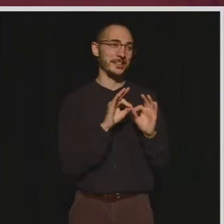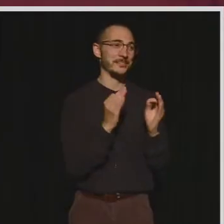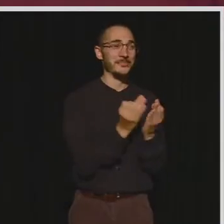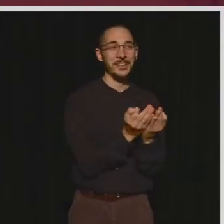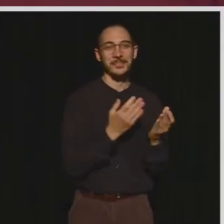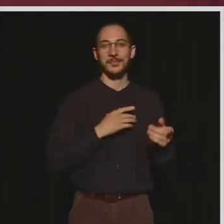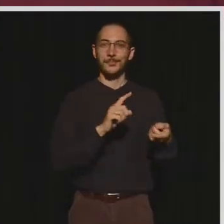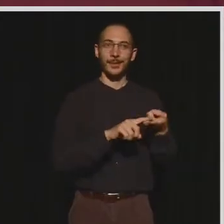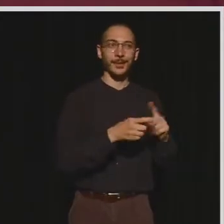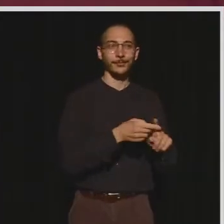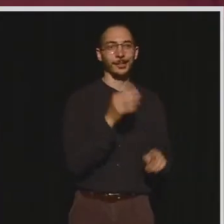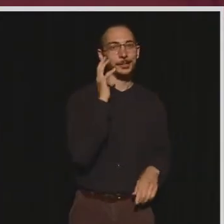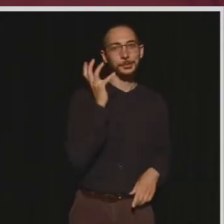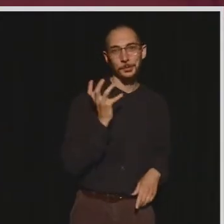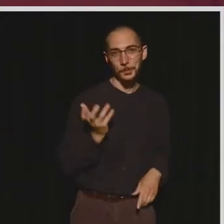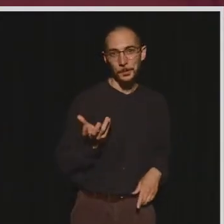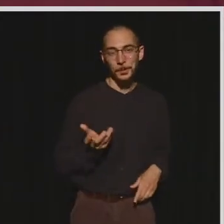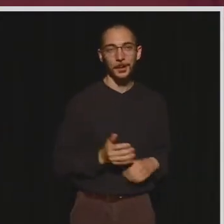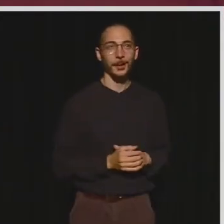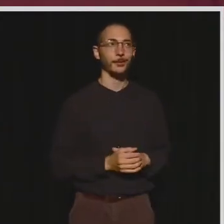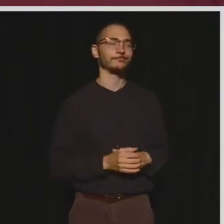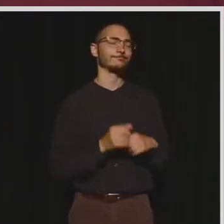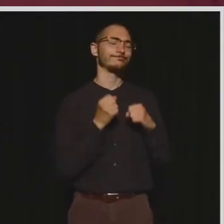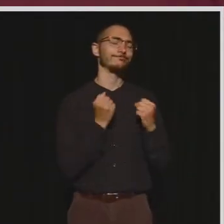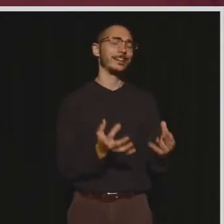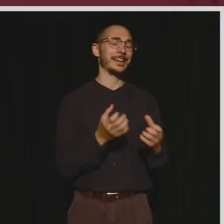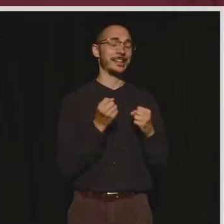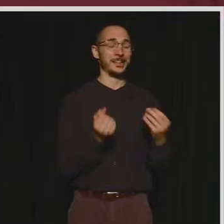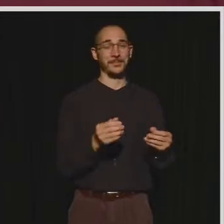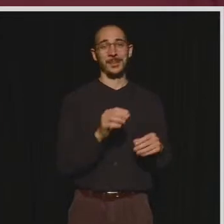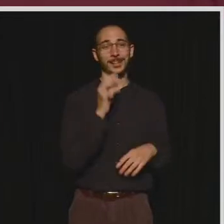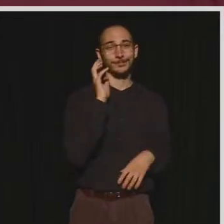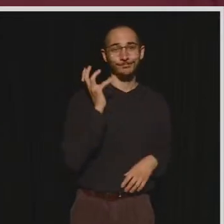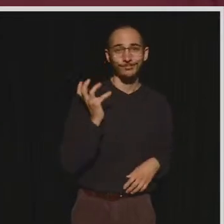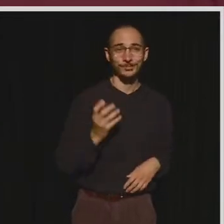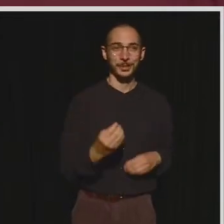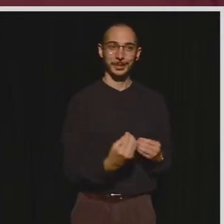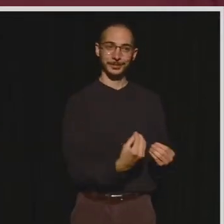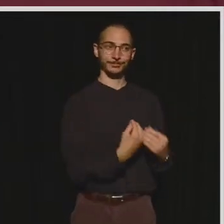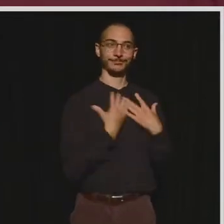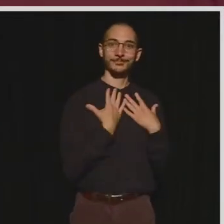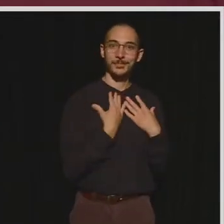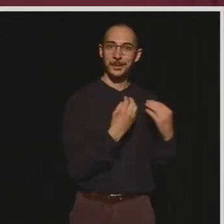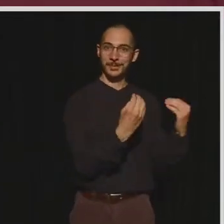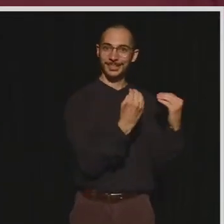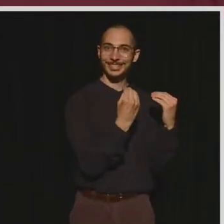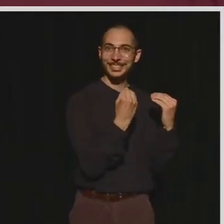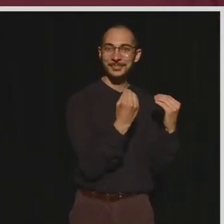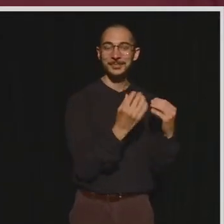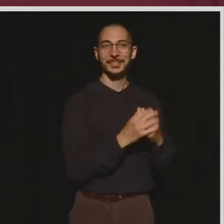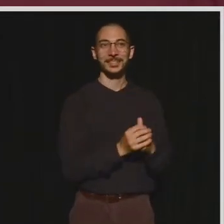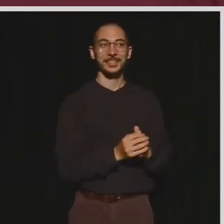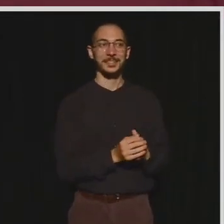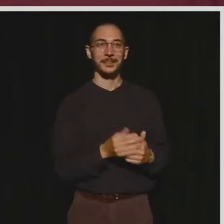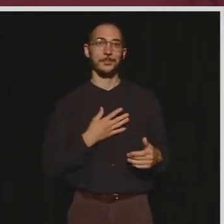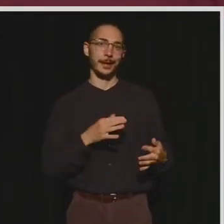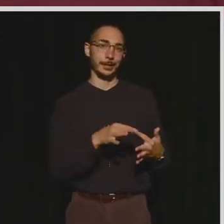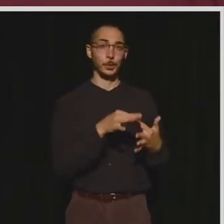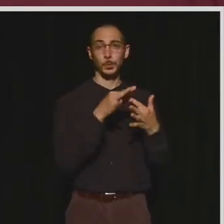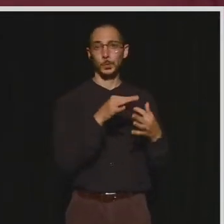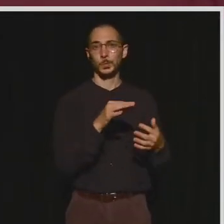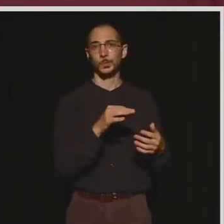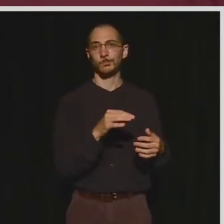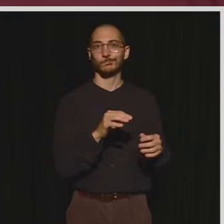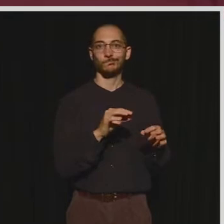that were involved in Edmonton theater, and sort of that became my chosen family. And then when I came to Vancouver, I was really sort of looking to